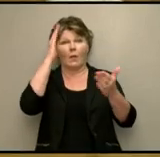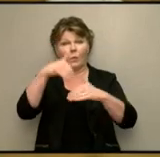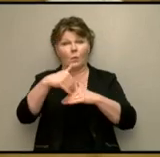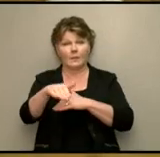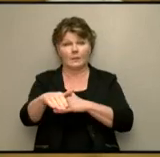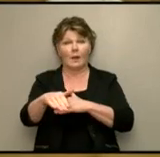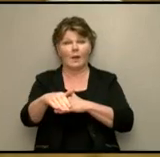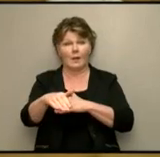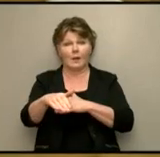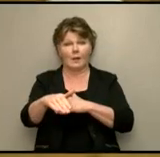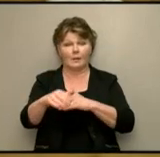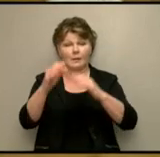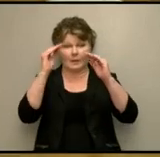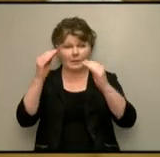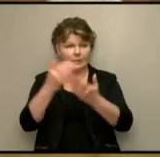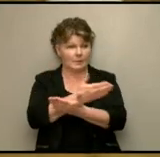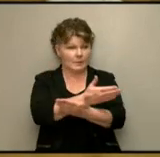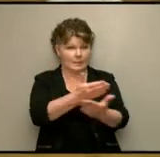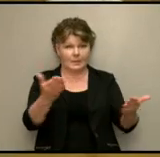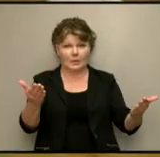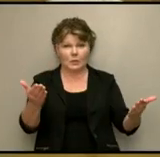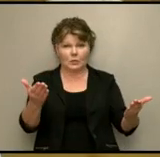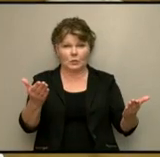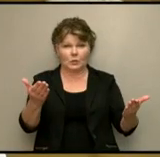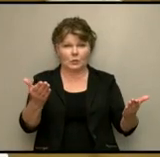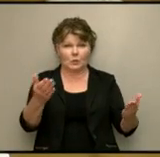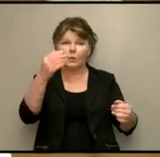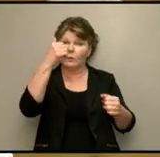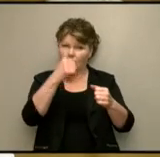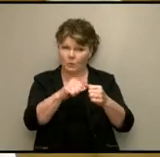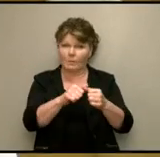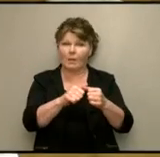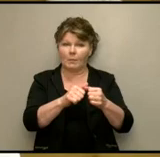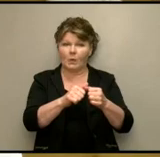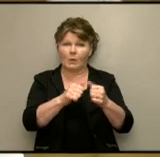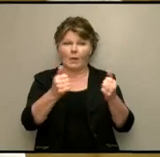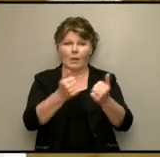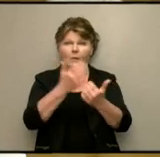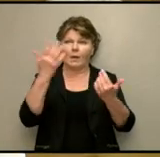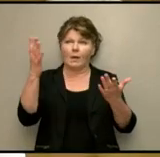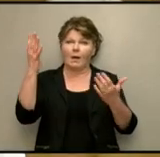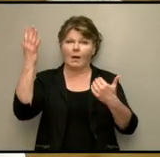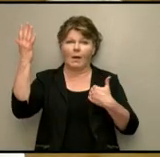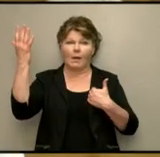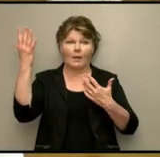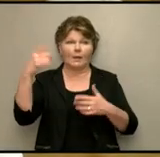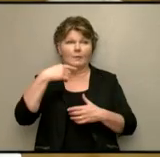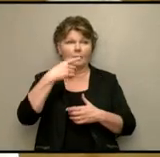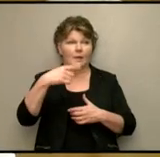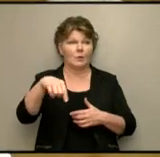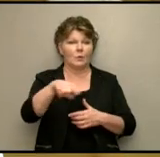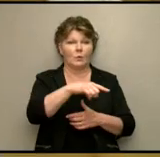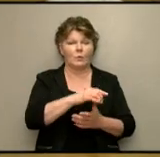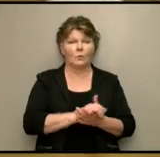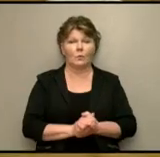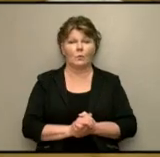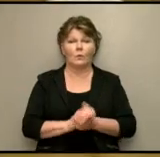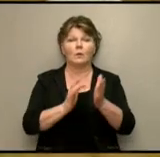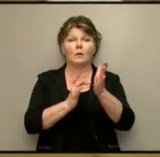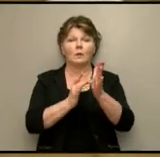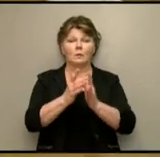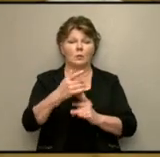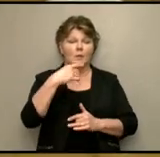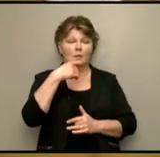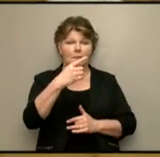my name, he will teach you all things and bring to your remembrance all that I have said to you. Jesus says that if